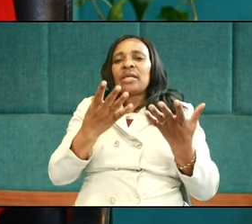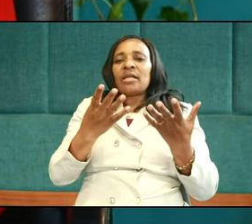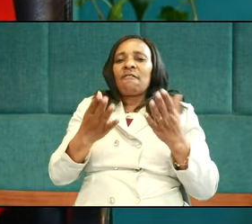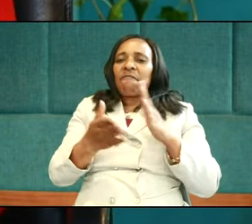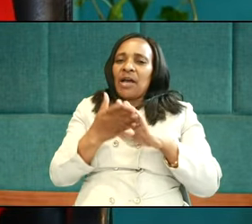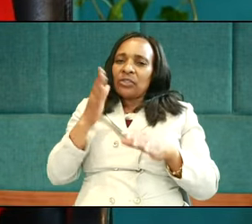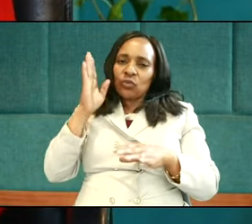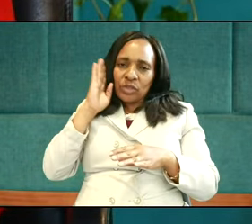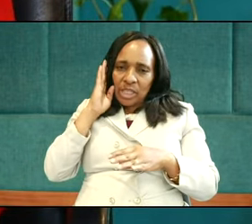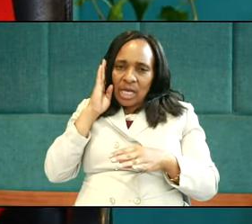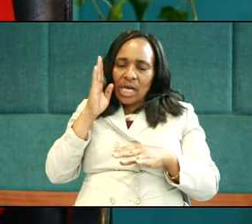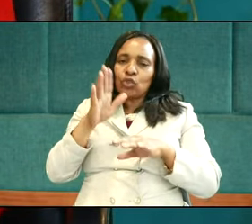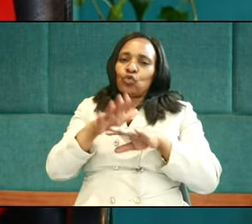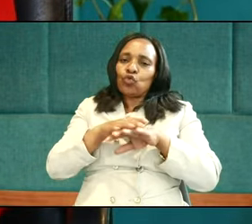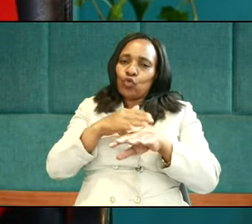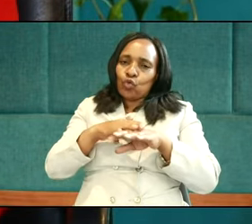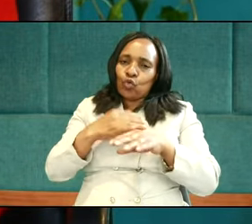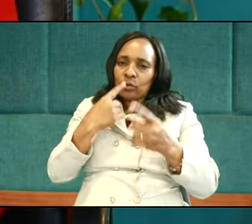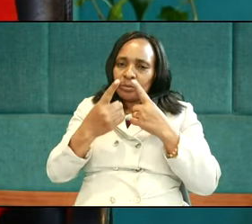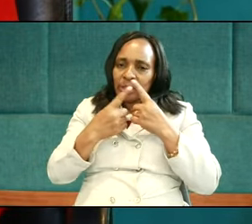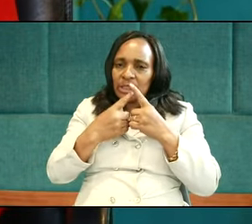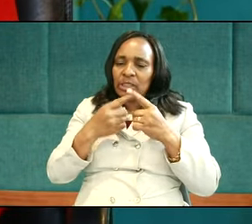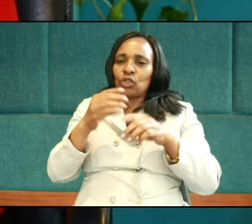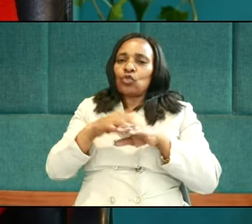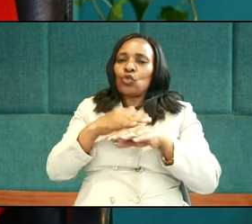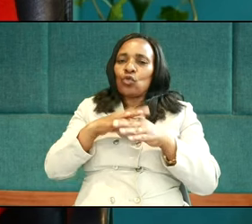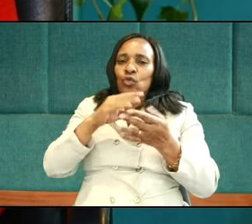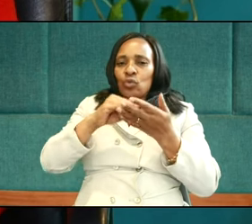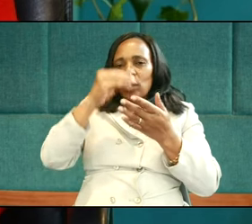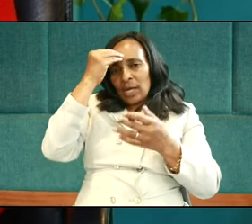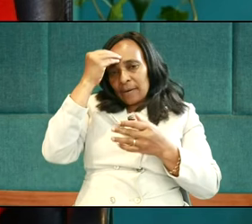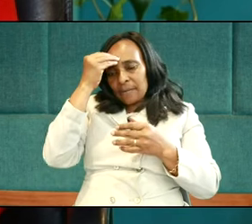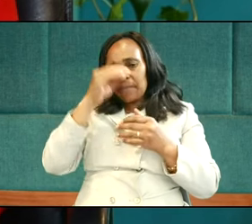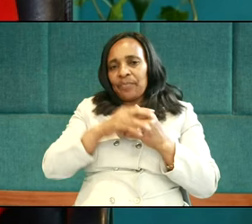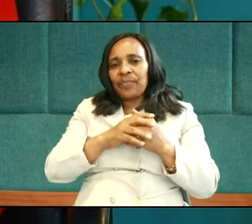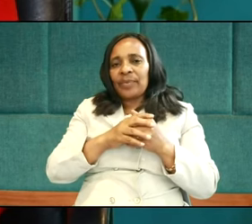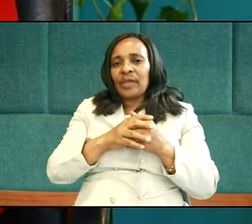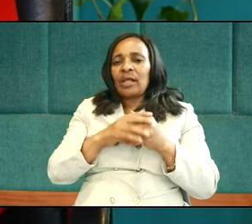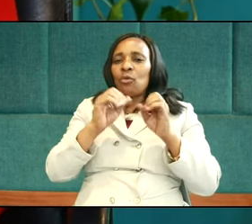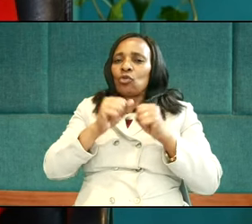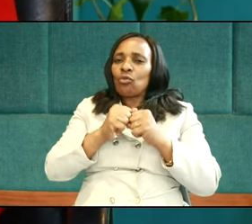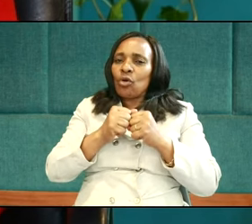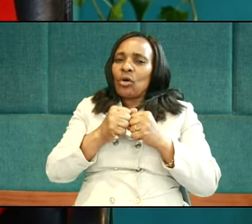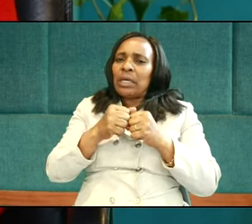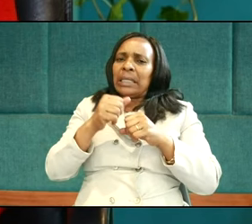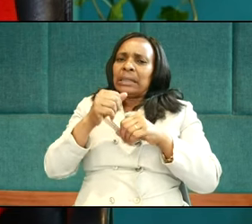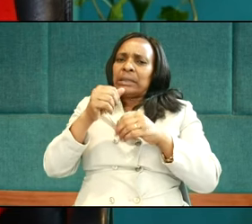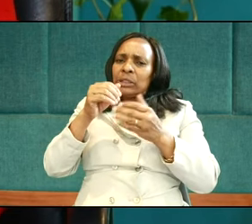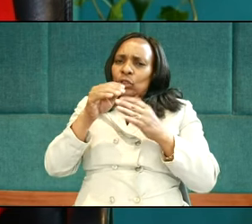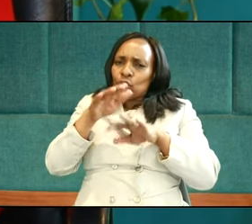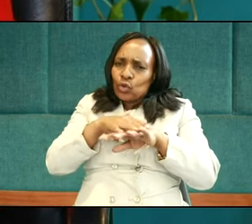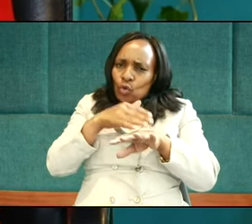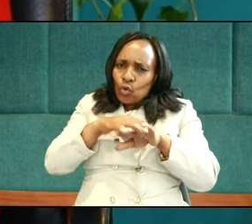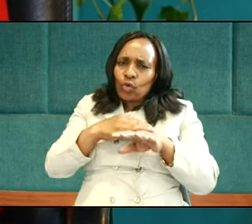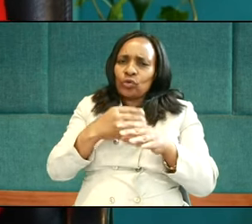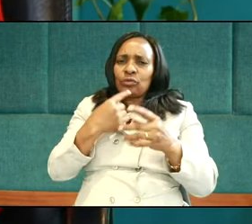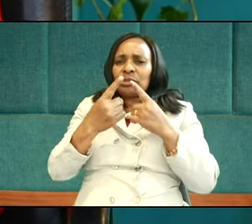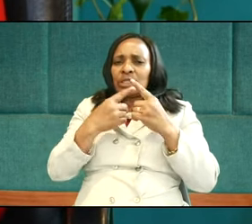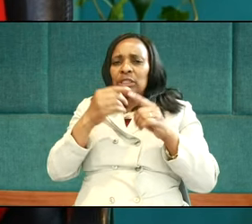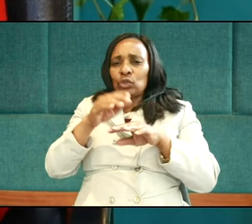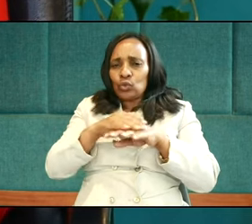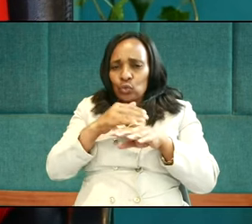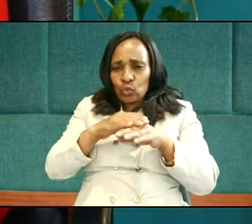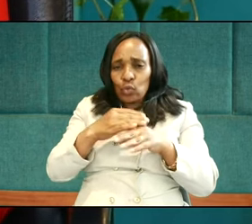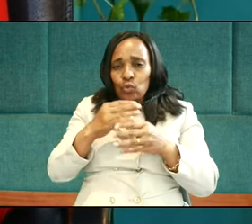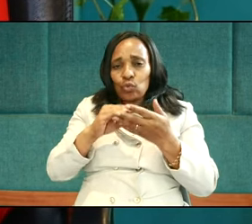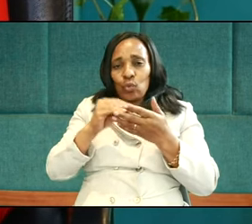to speak, and slow to wrath. Let every man be swift to hear, slow to speak, and slow to wrath." This